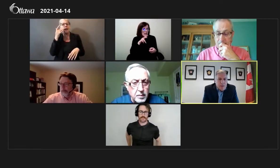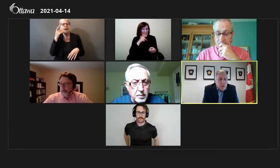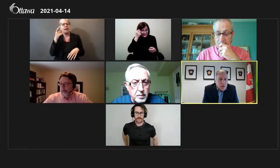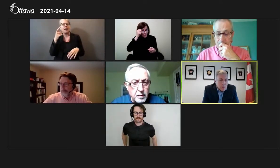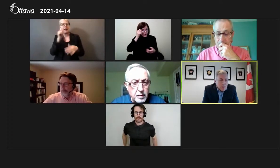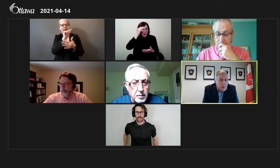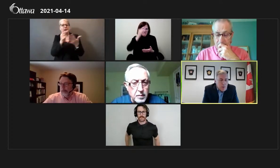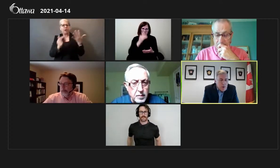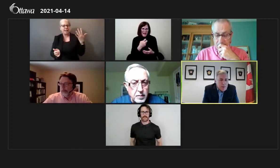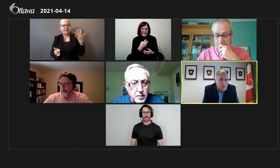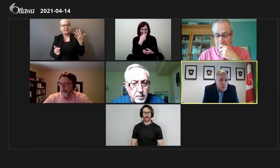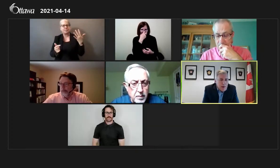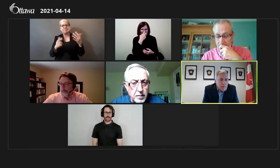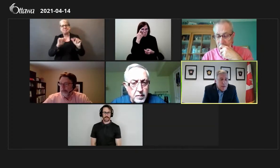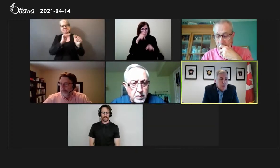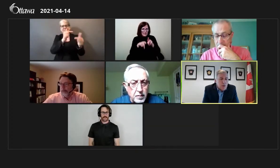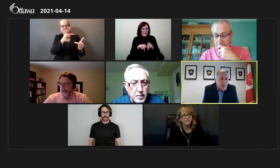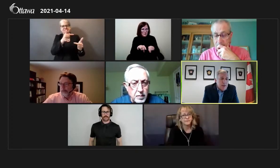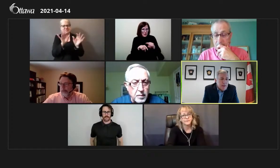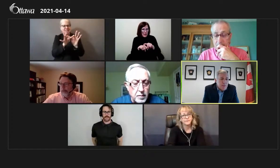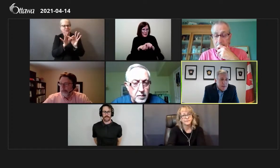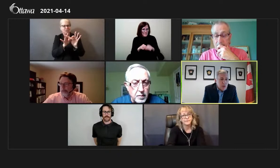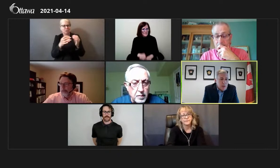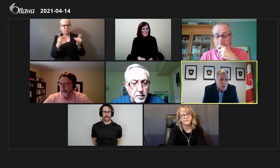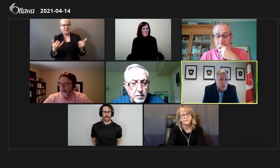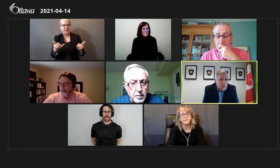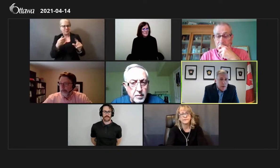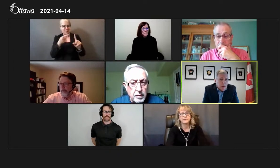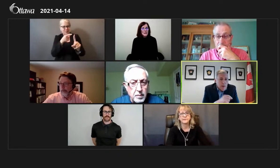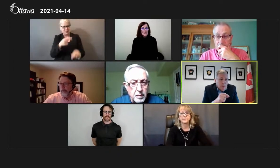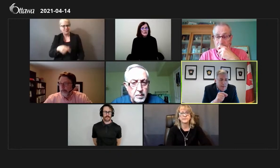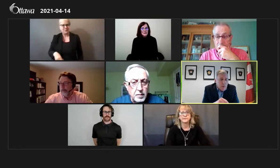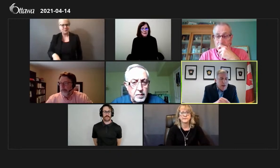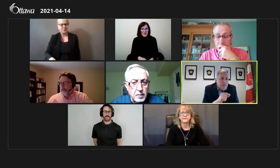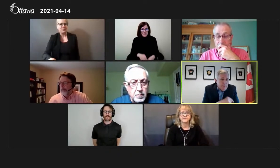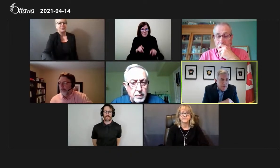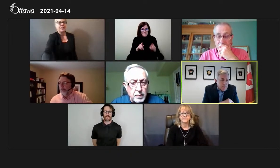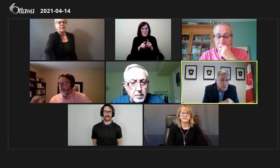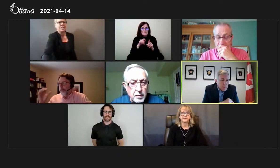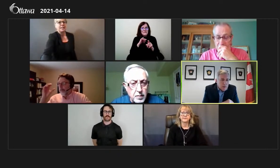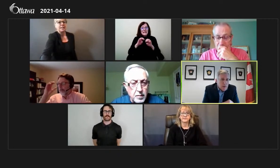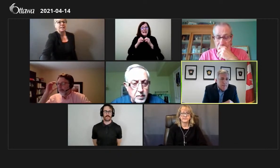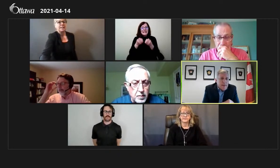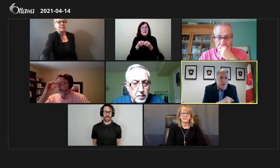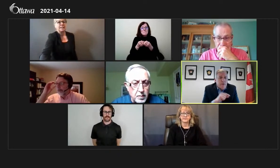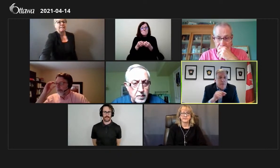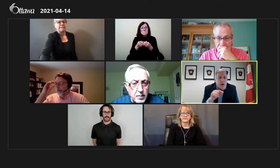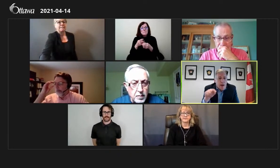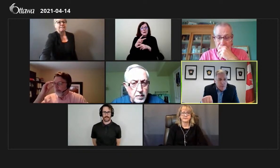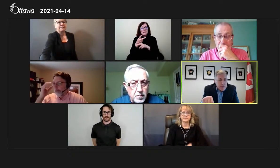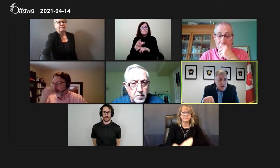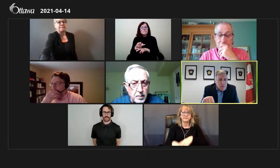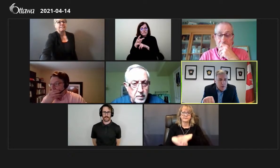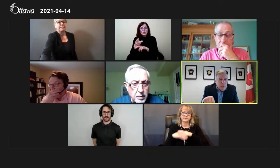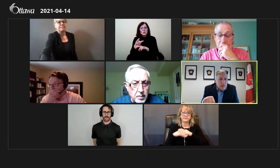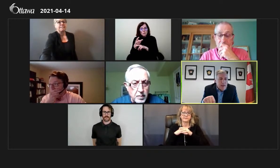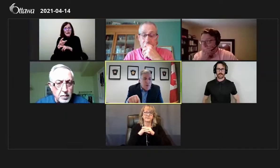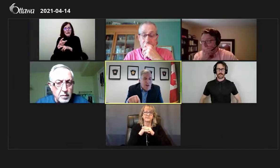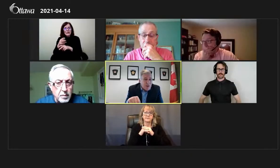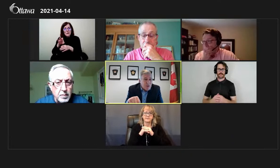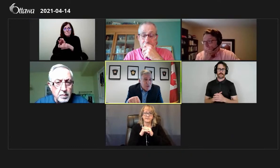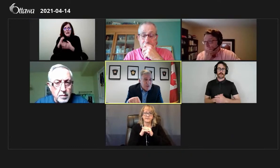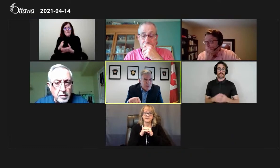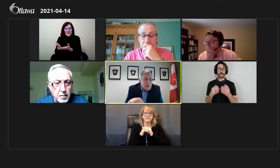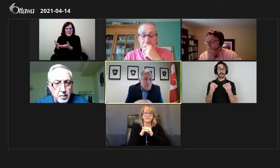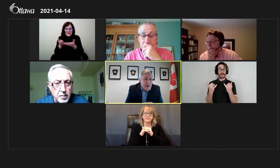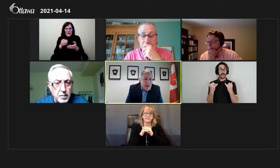But to your point about community paramedics, you're right. As I was mentioning earlier, they went out and did the rurals. Now they're in the high risk communities. And we're